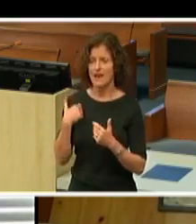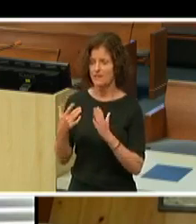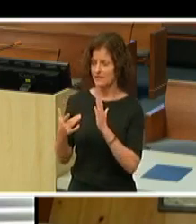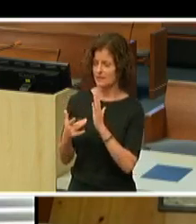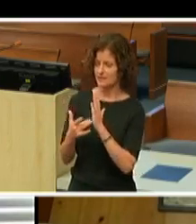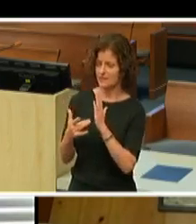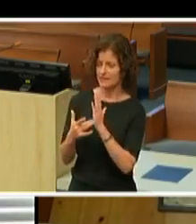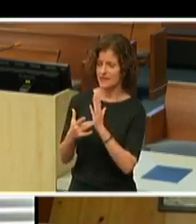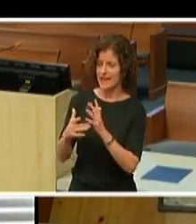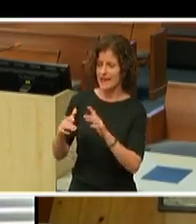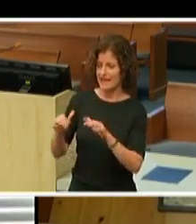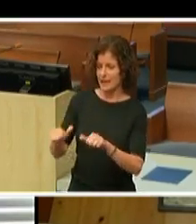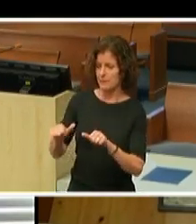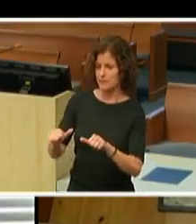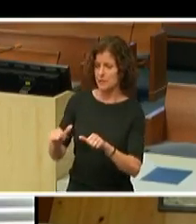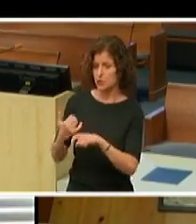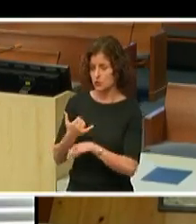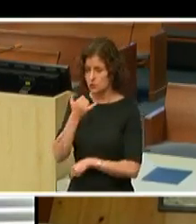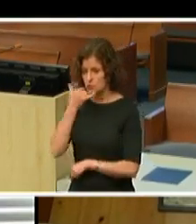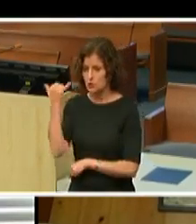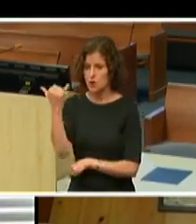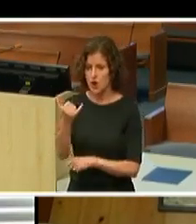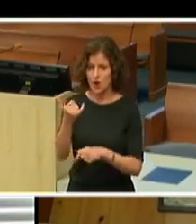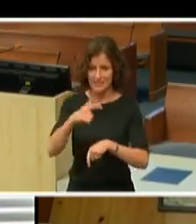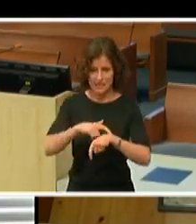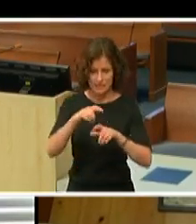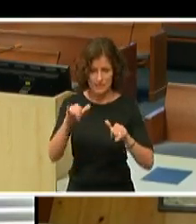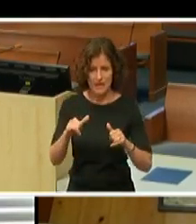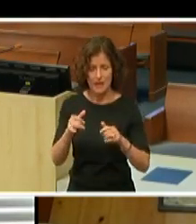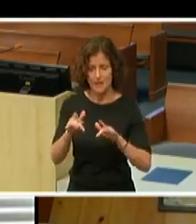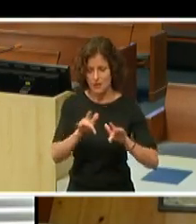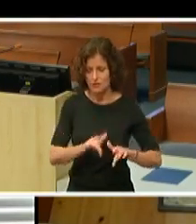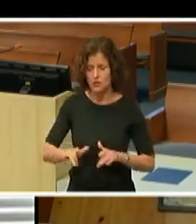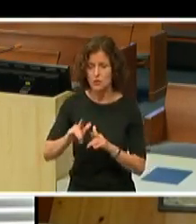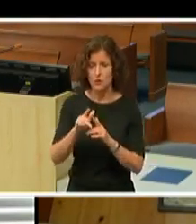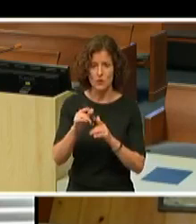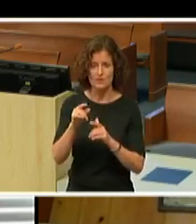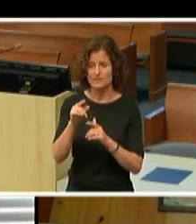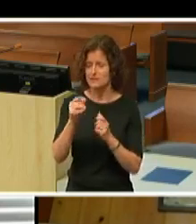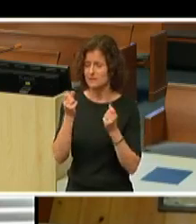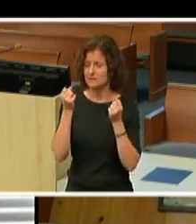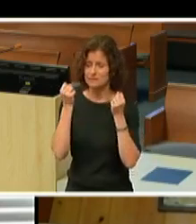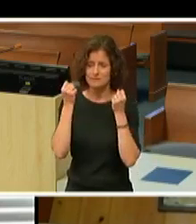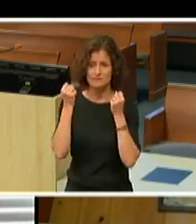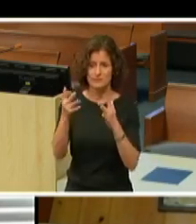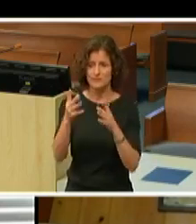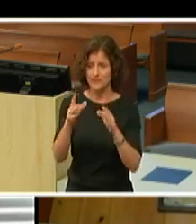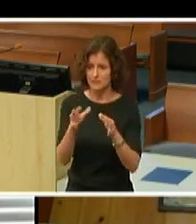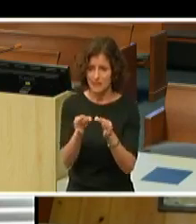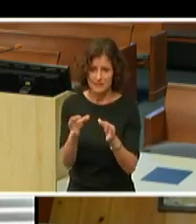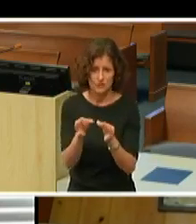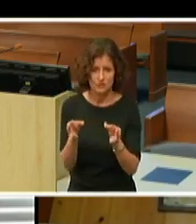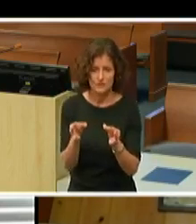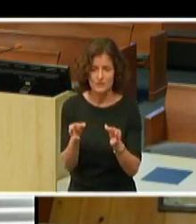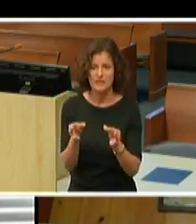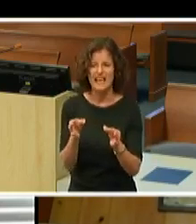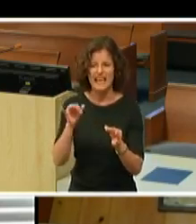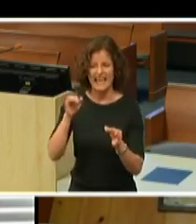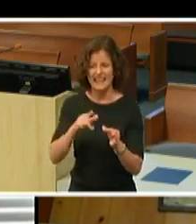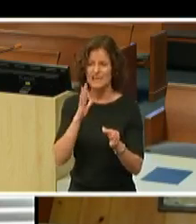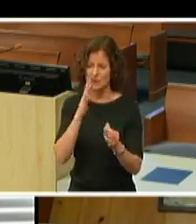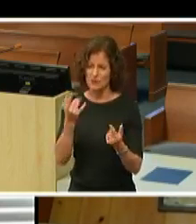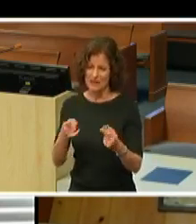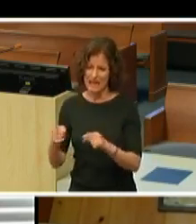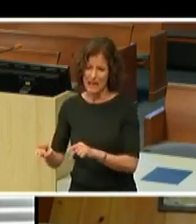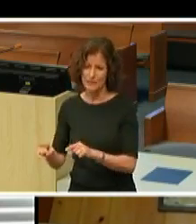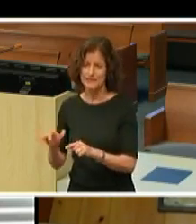to call in simultaneously and record dozens or hundreds of messages, and which is what would happen,